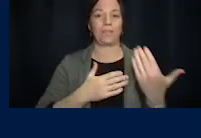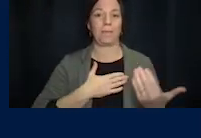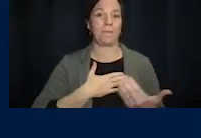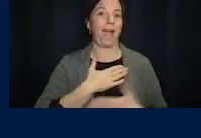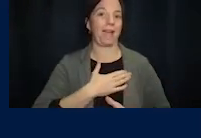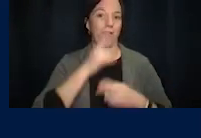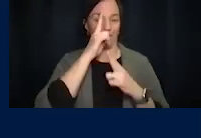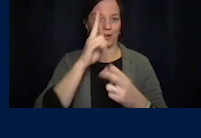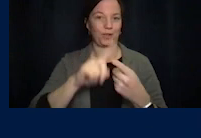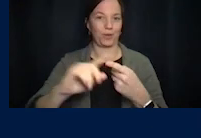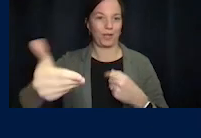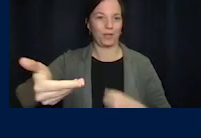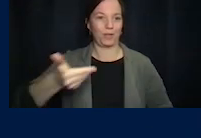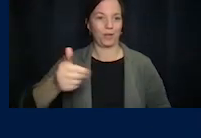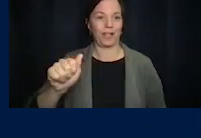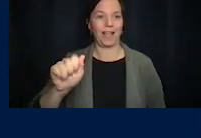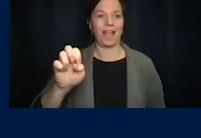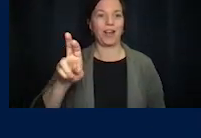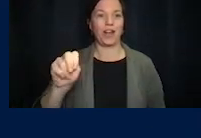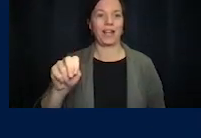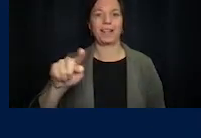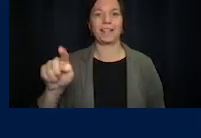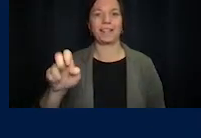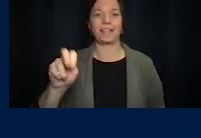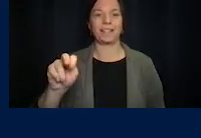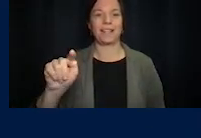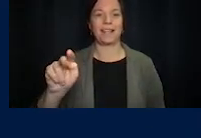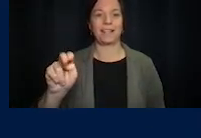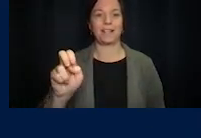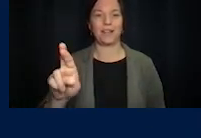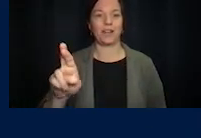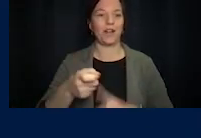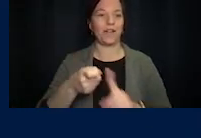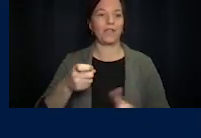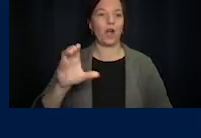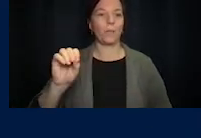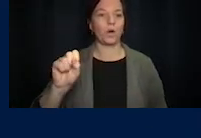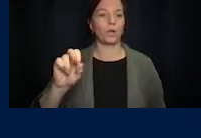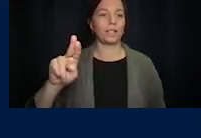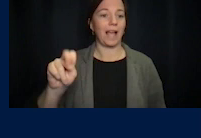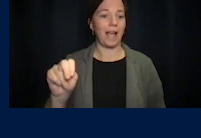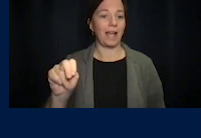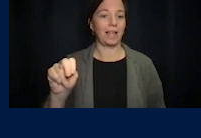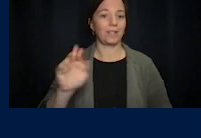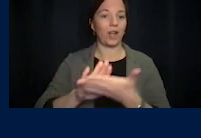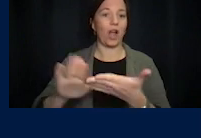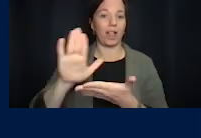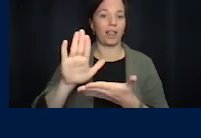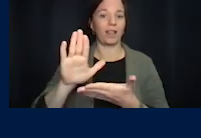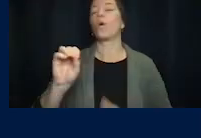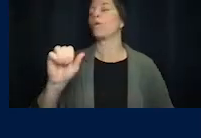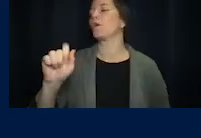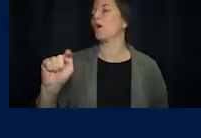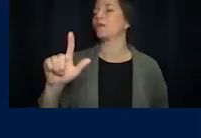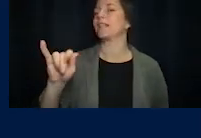to introduce Aeron Zentner from Coastline College. He's a colleague of mine for,